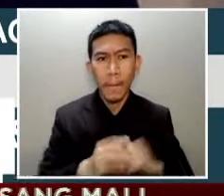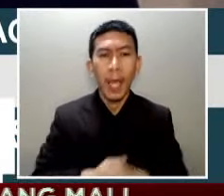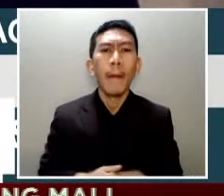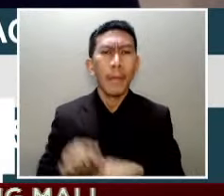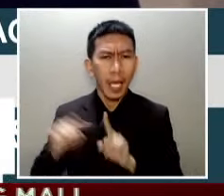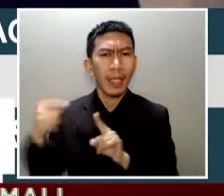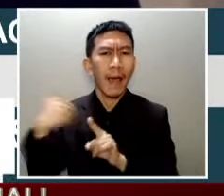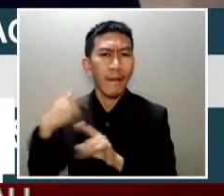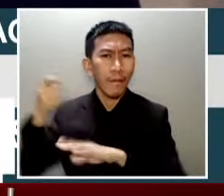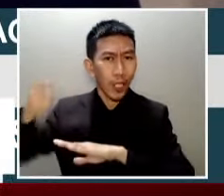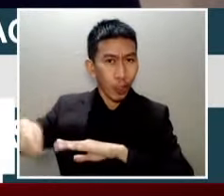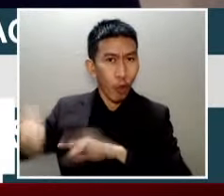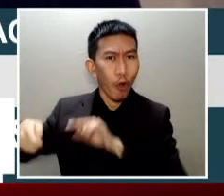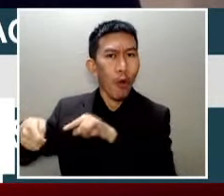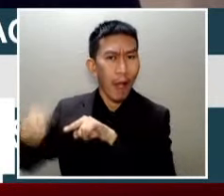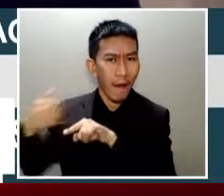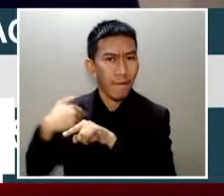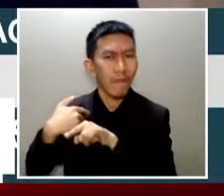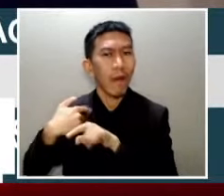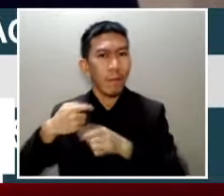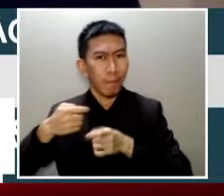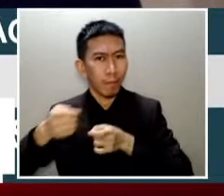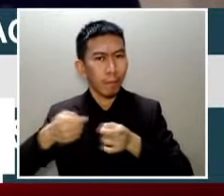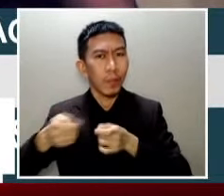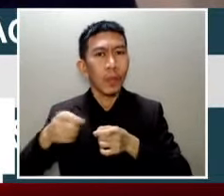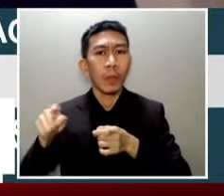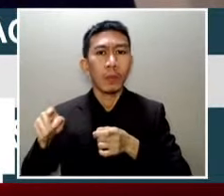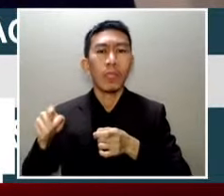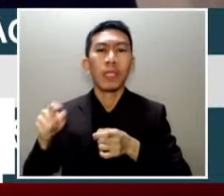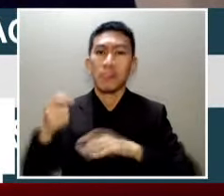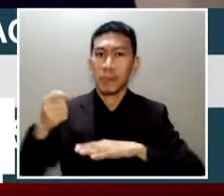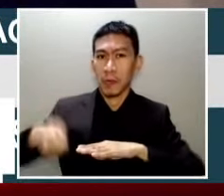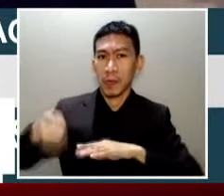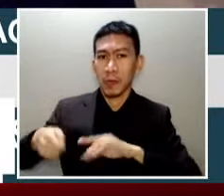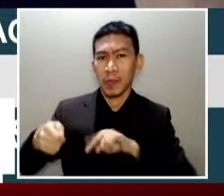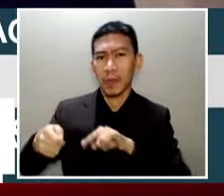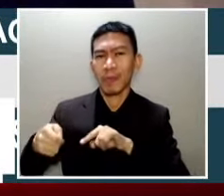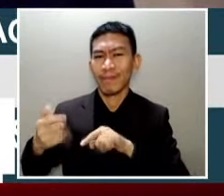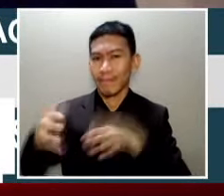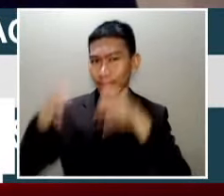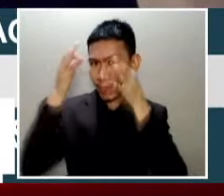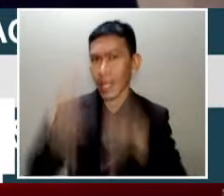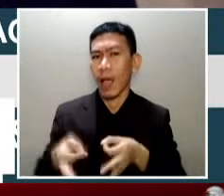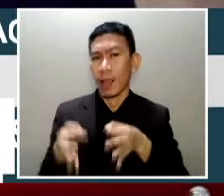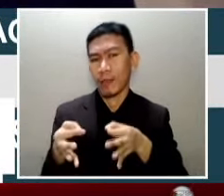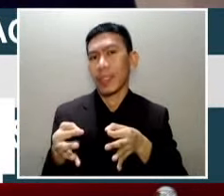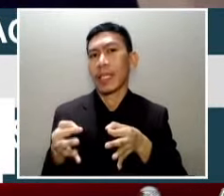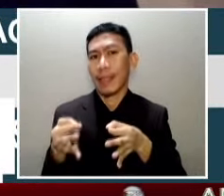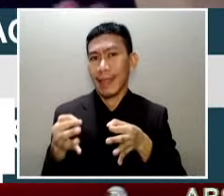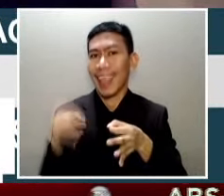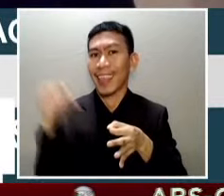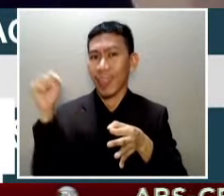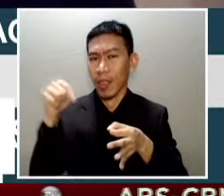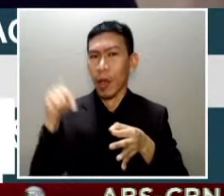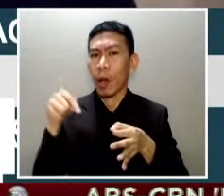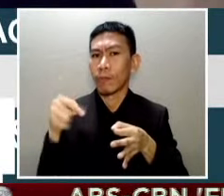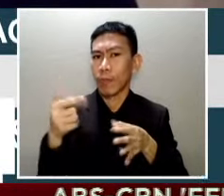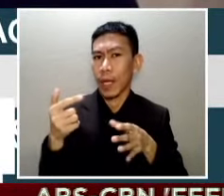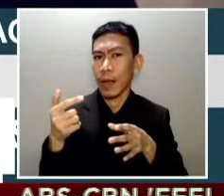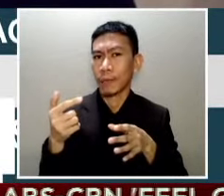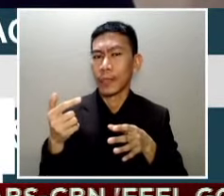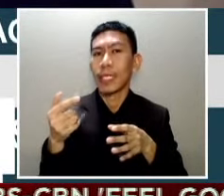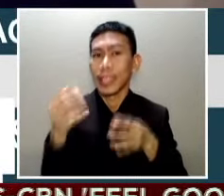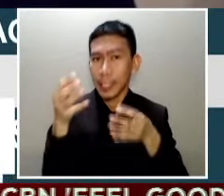but in the meantime Congress has determined that this is the way to go this is the way to address an issue